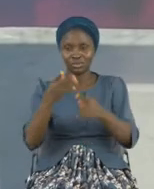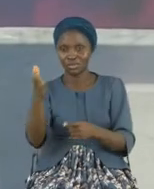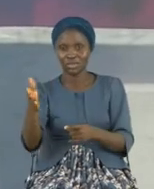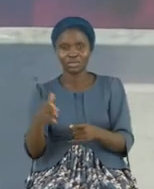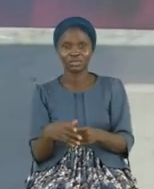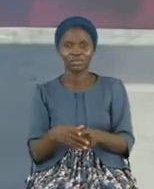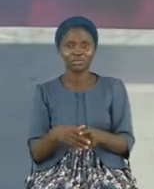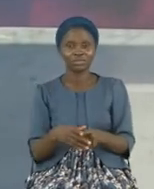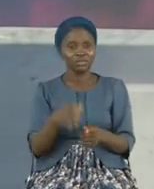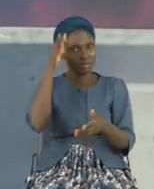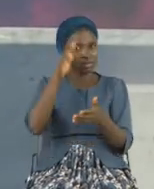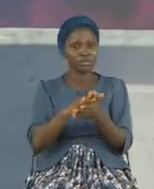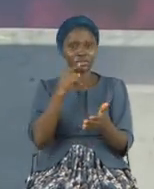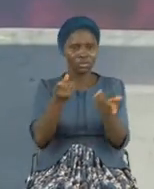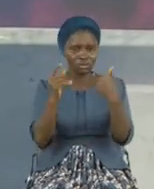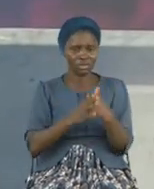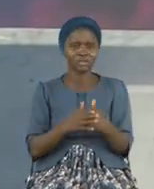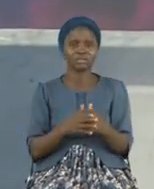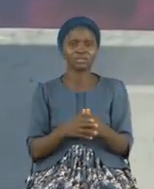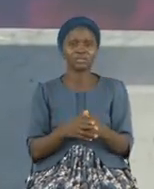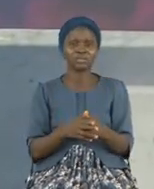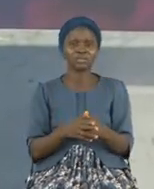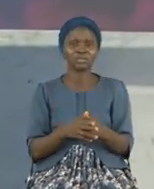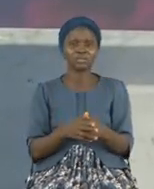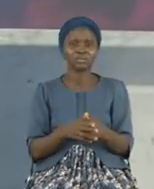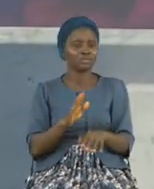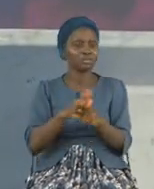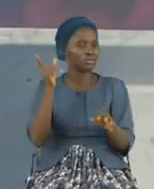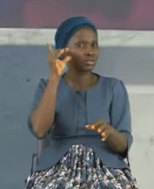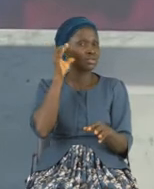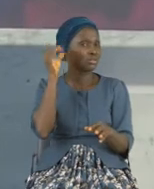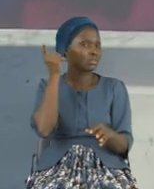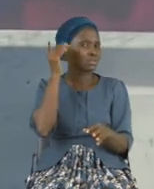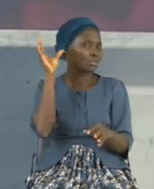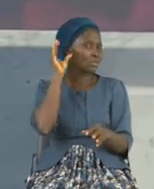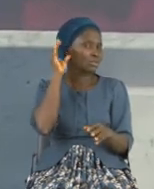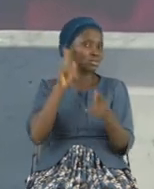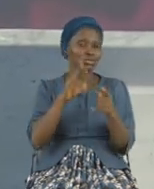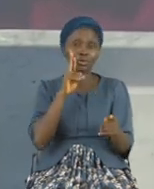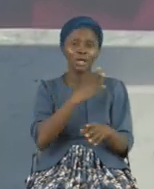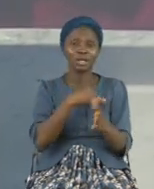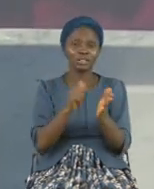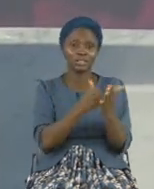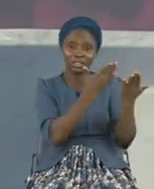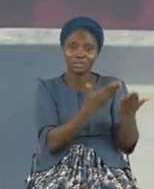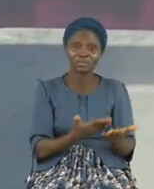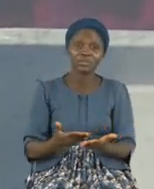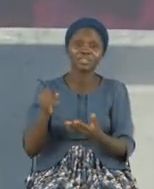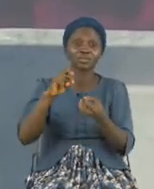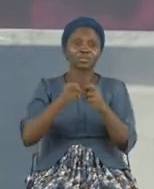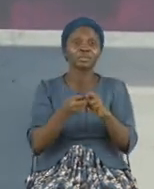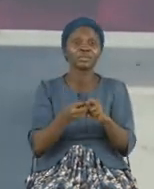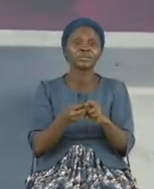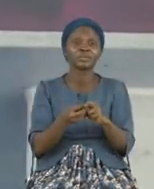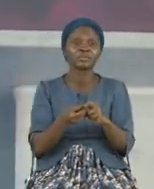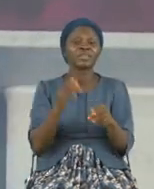said, children, come back. Don't listen to her. And that brings problem in